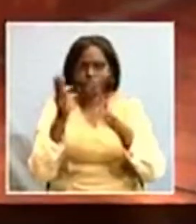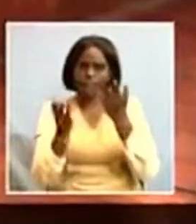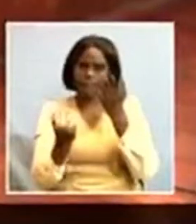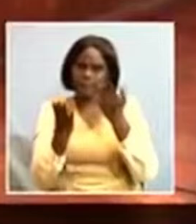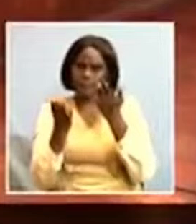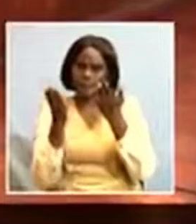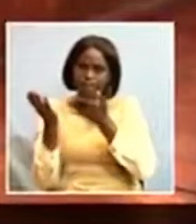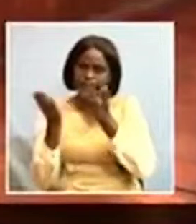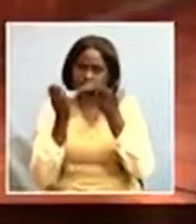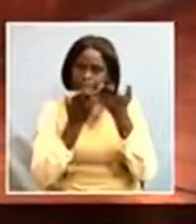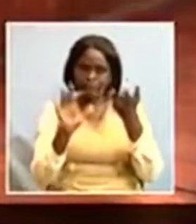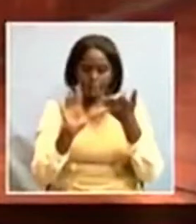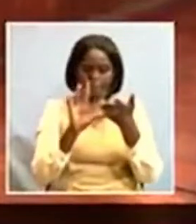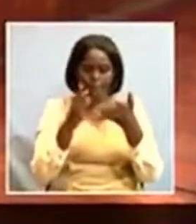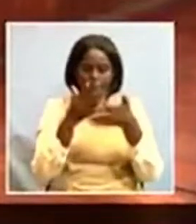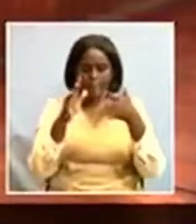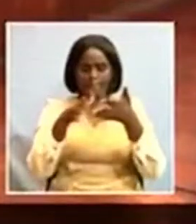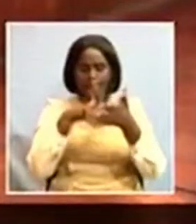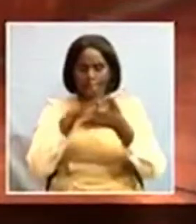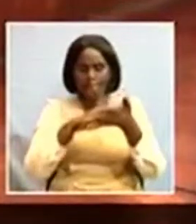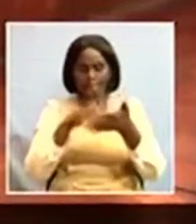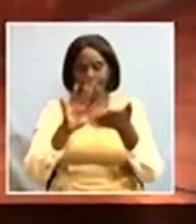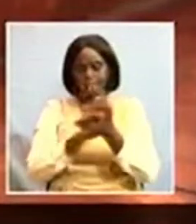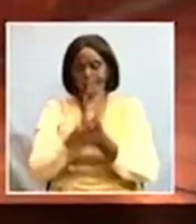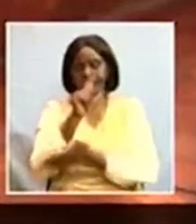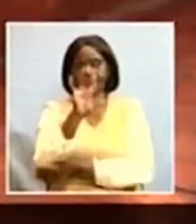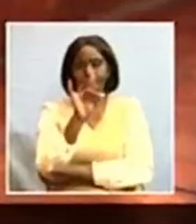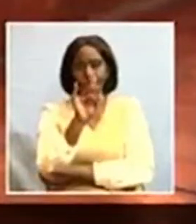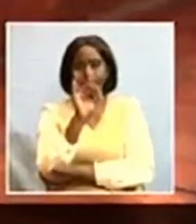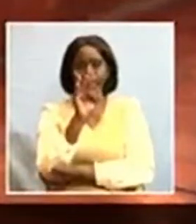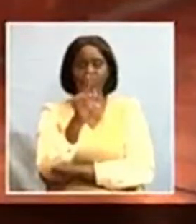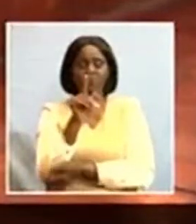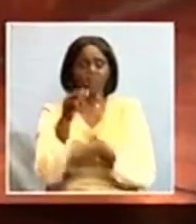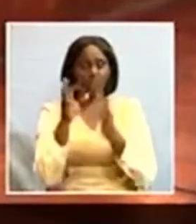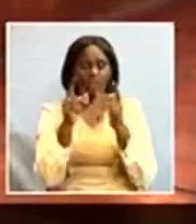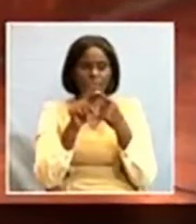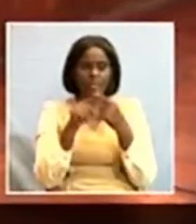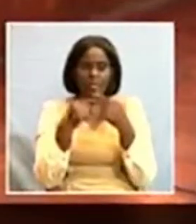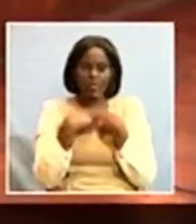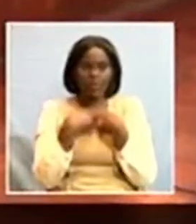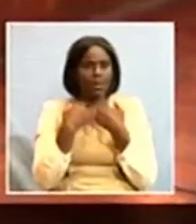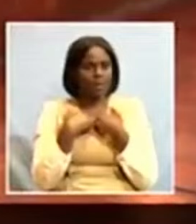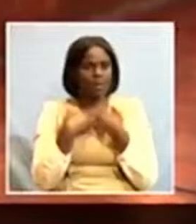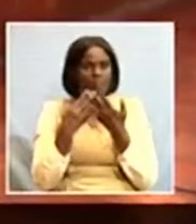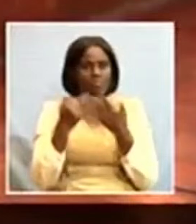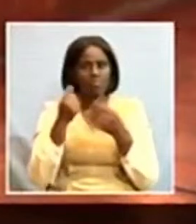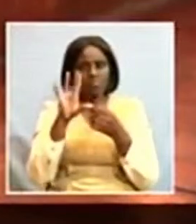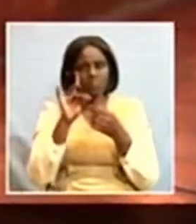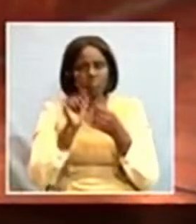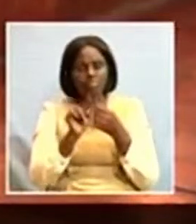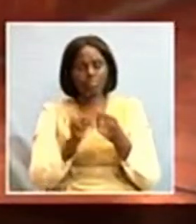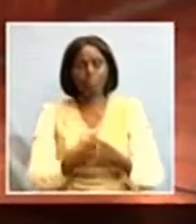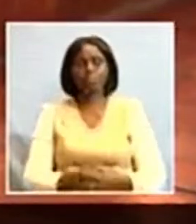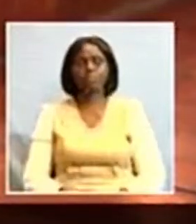the table on page 18. If you allow me to take the House to page 18.